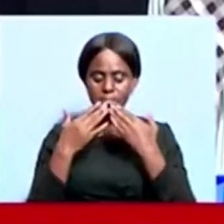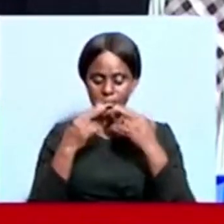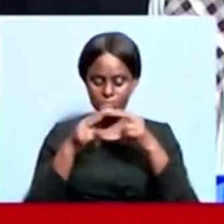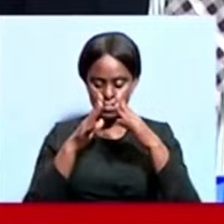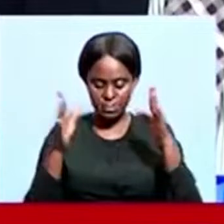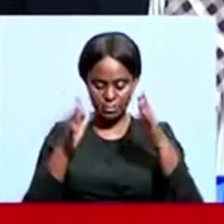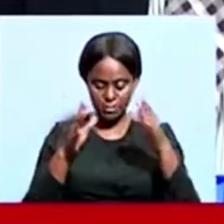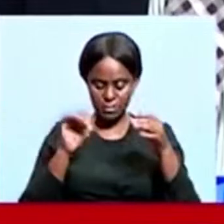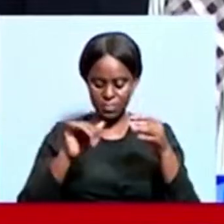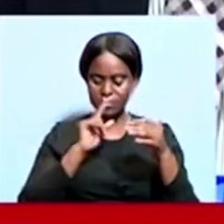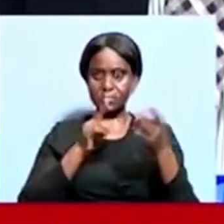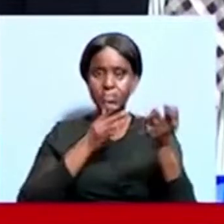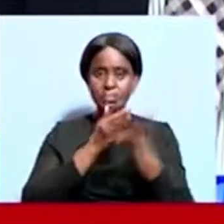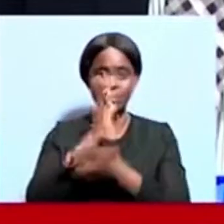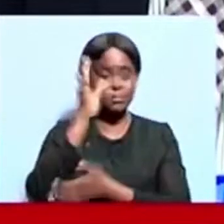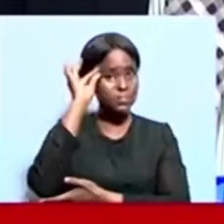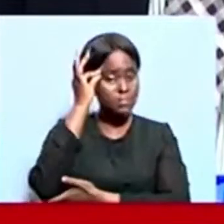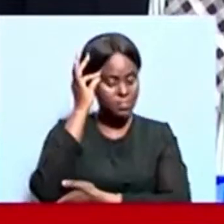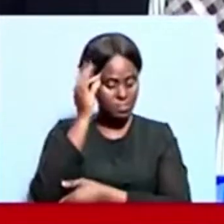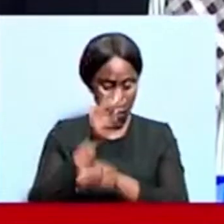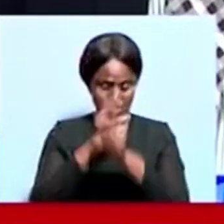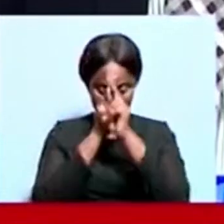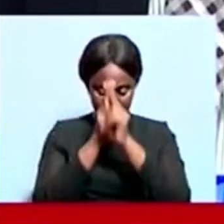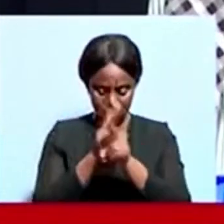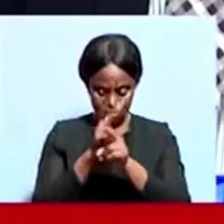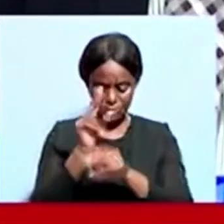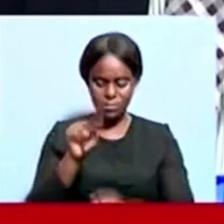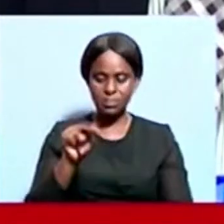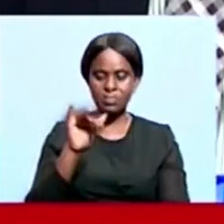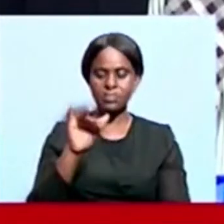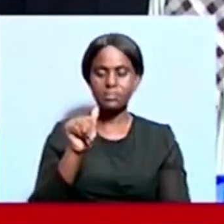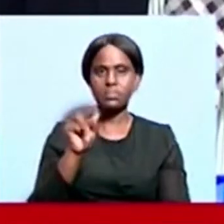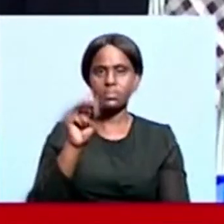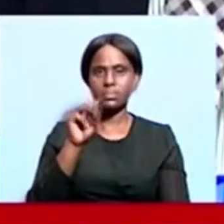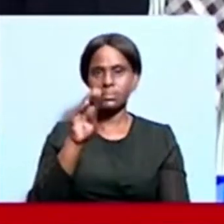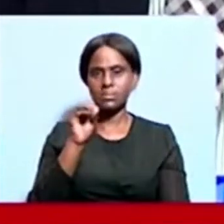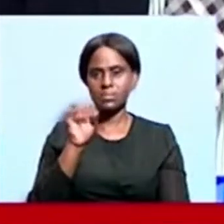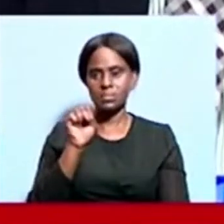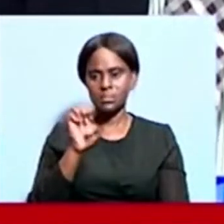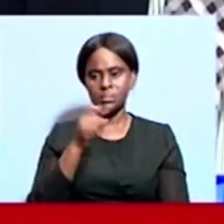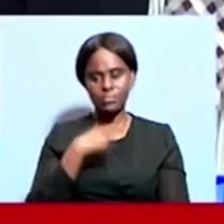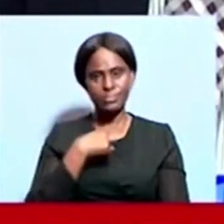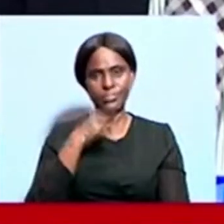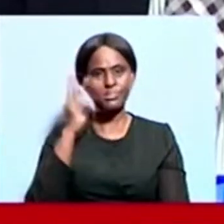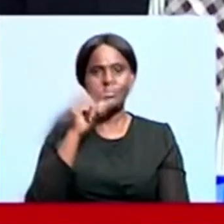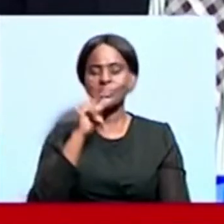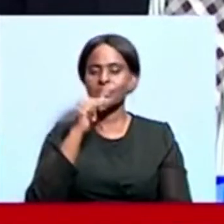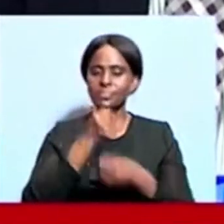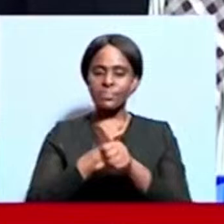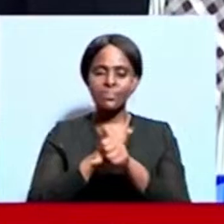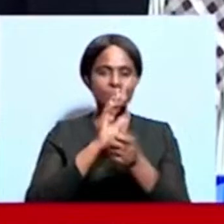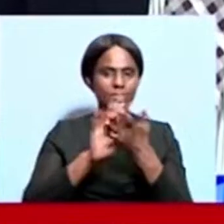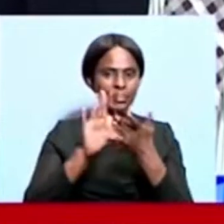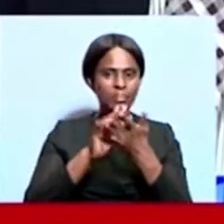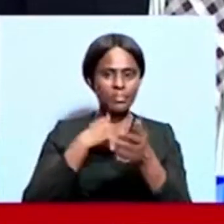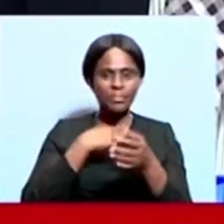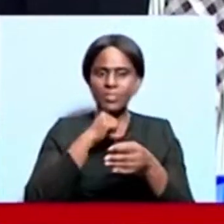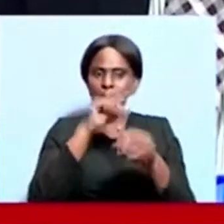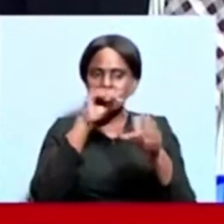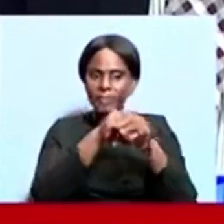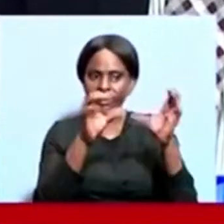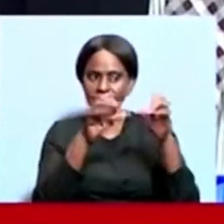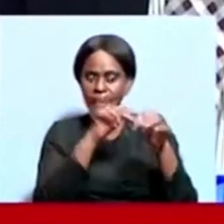As rightly noted earlier by Honorable Nyambose, obviously I will not make an excuse that I was not at the council at this